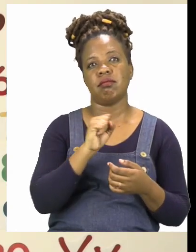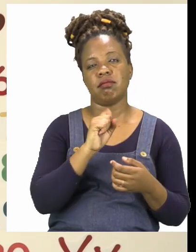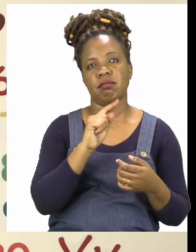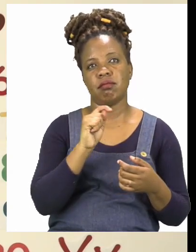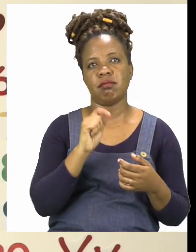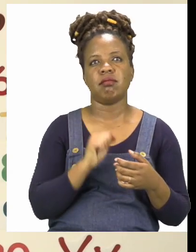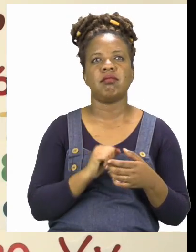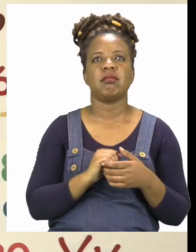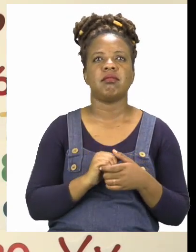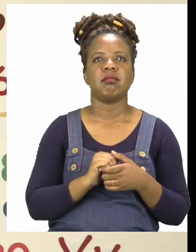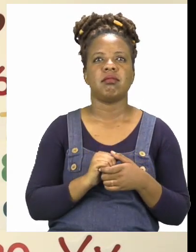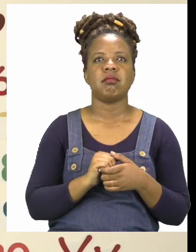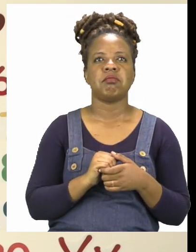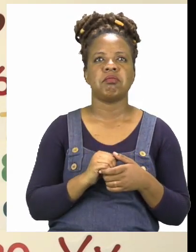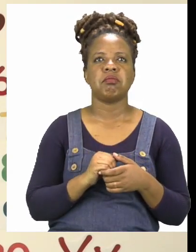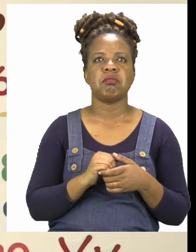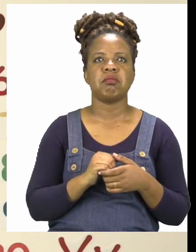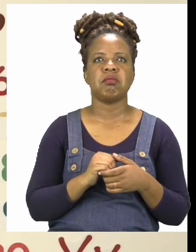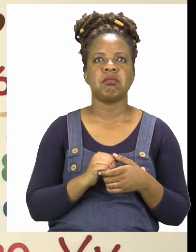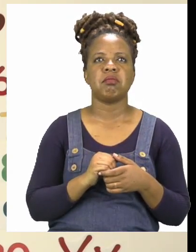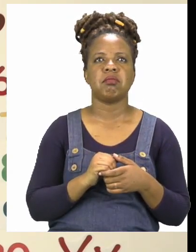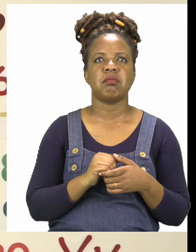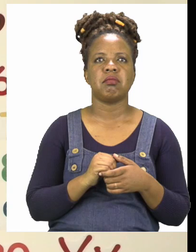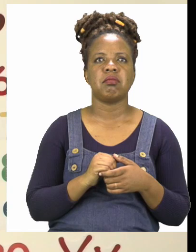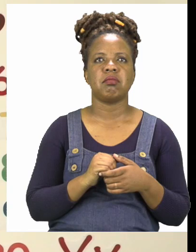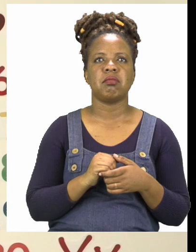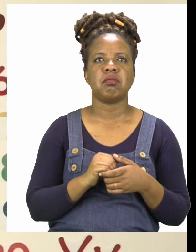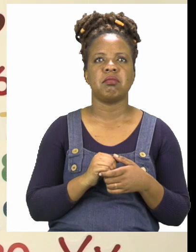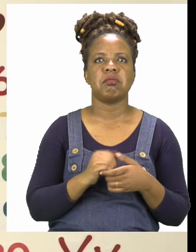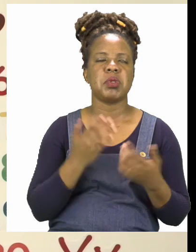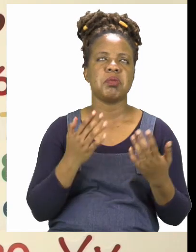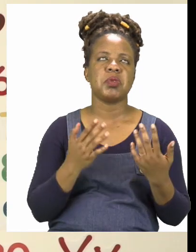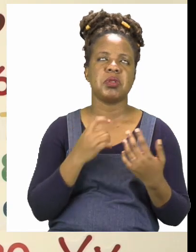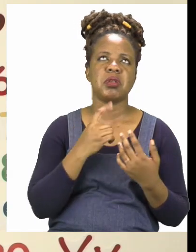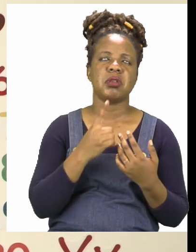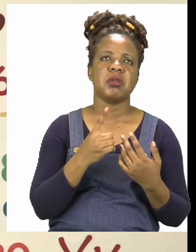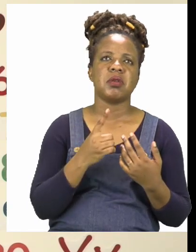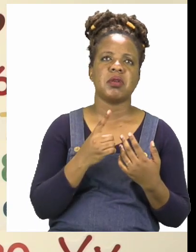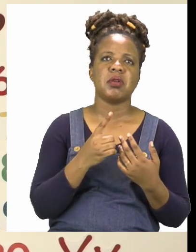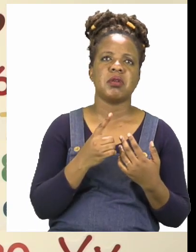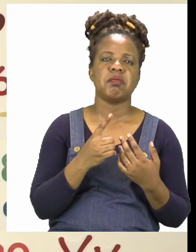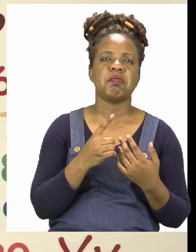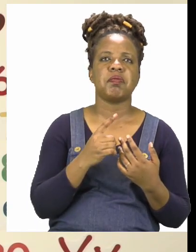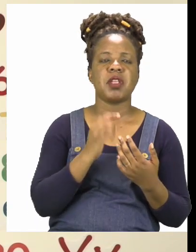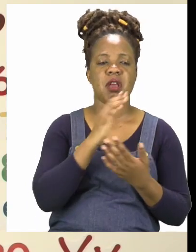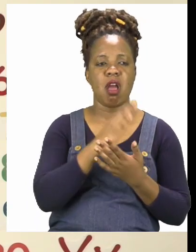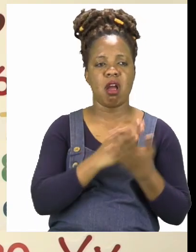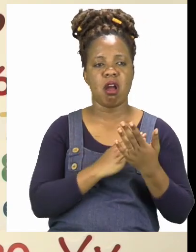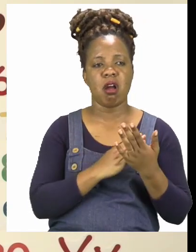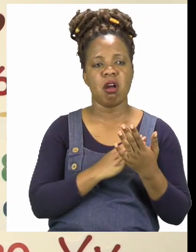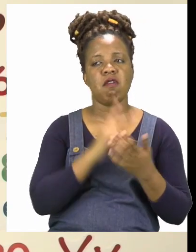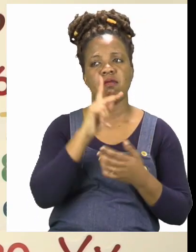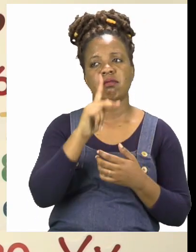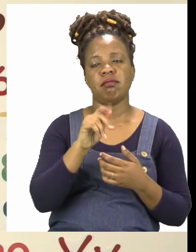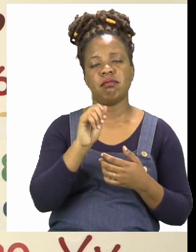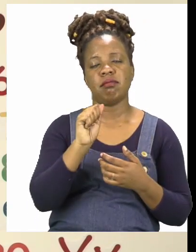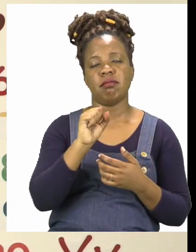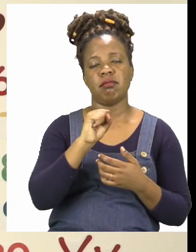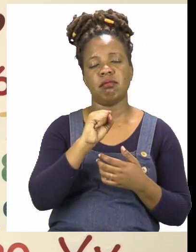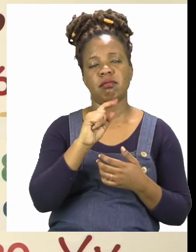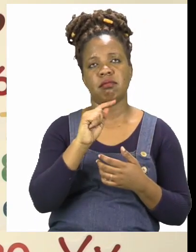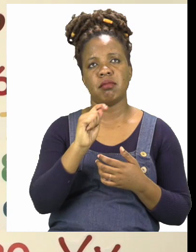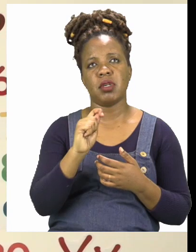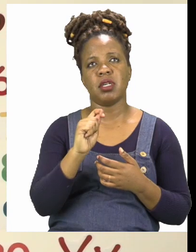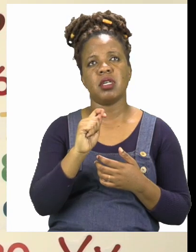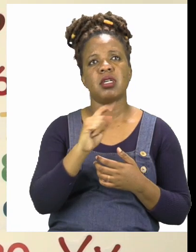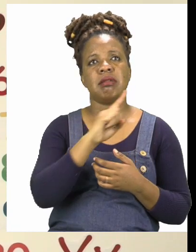6, we say it is half past. We can say it is half past 11, half